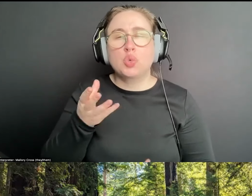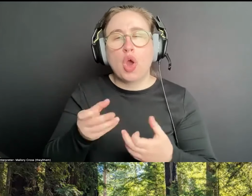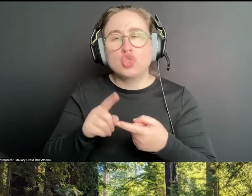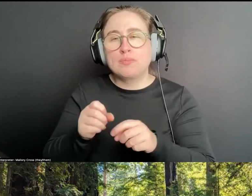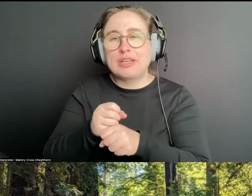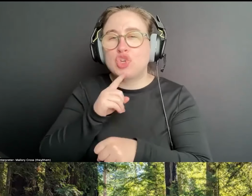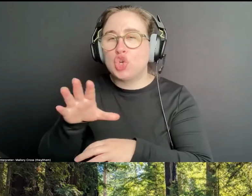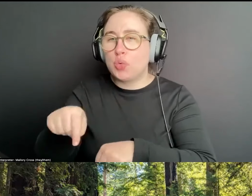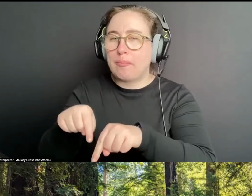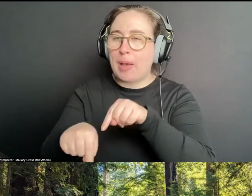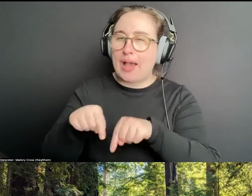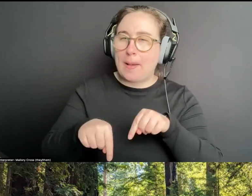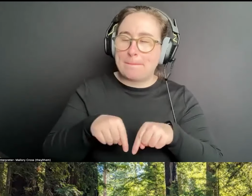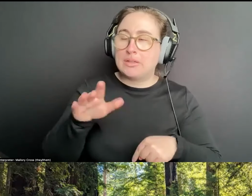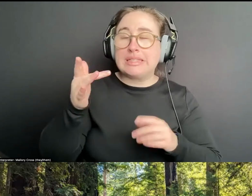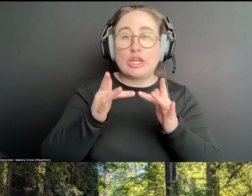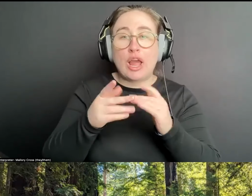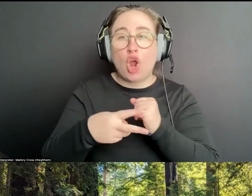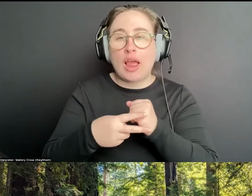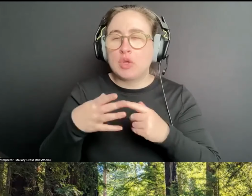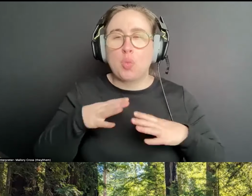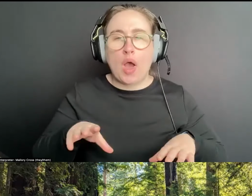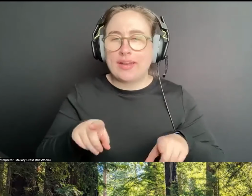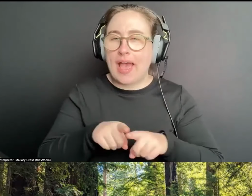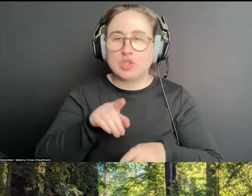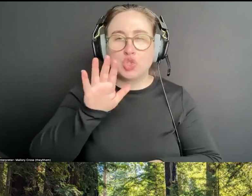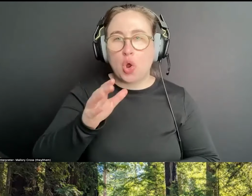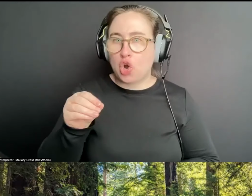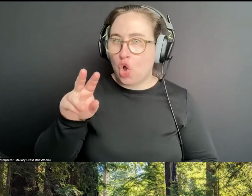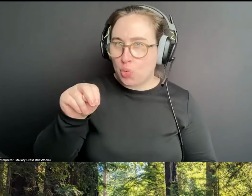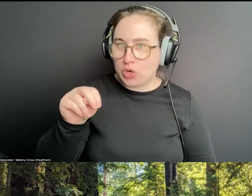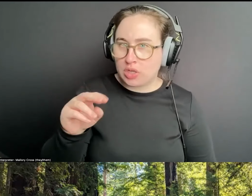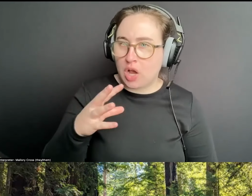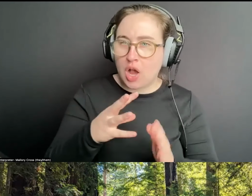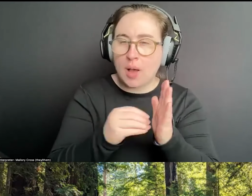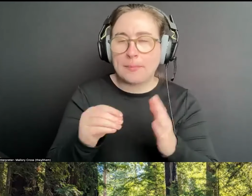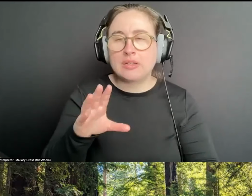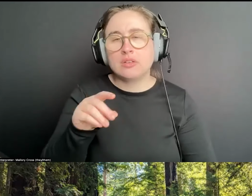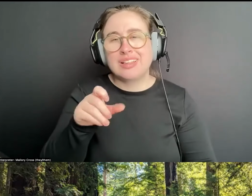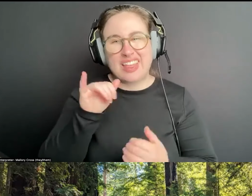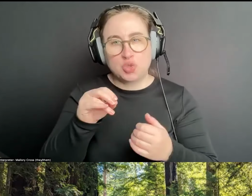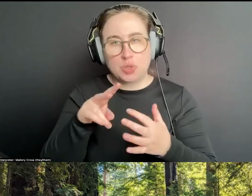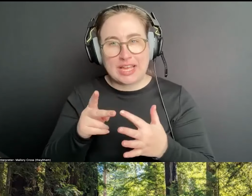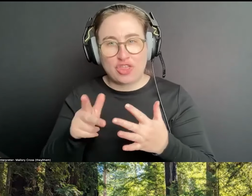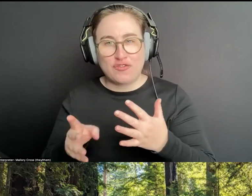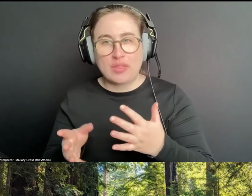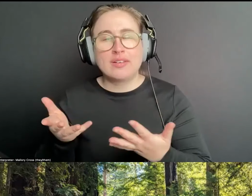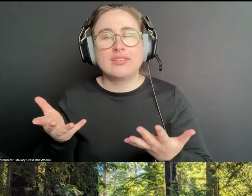up. You know, the Internet Archive, you don't want it as your own copy. It's your second, it's your third